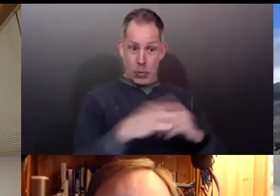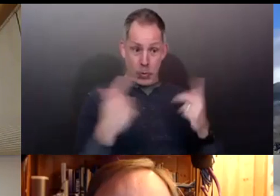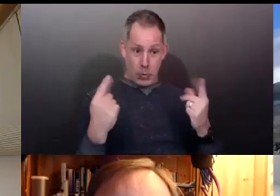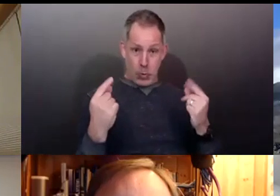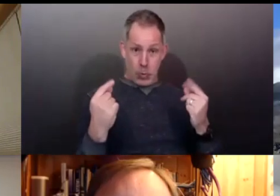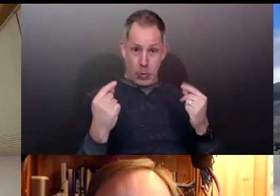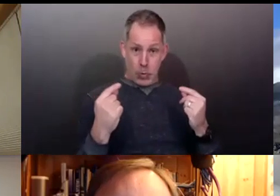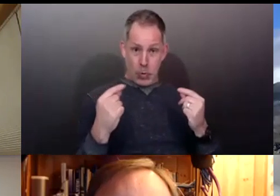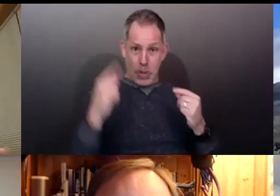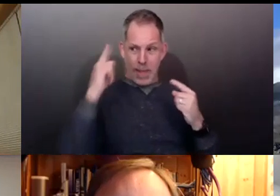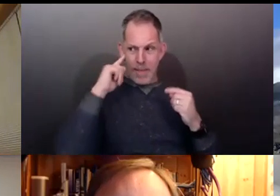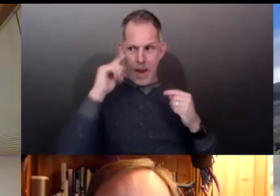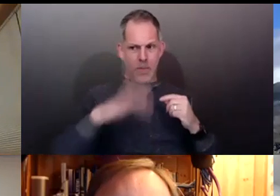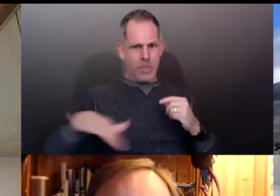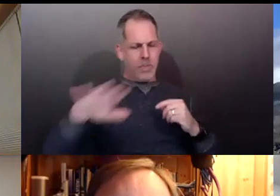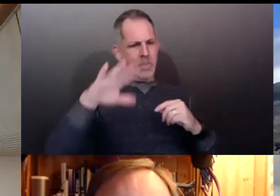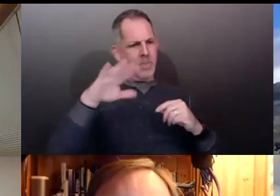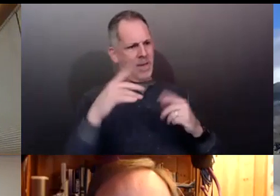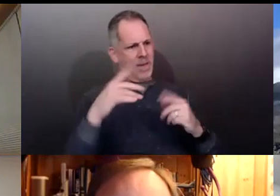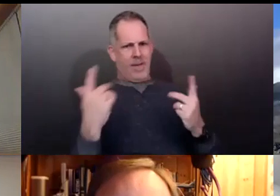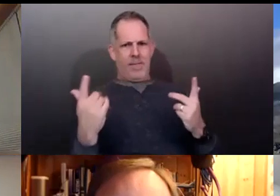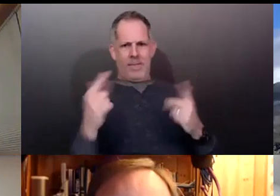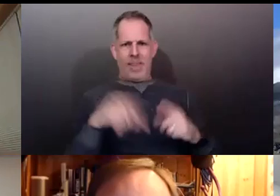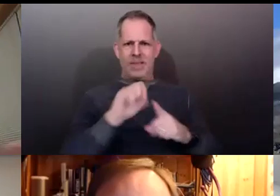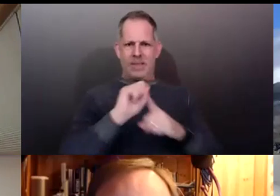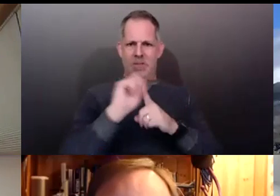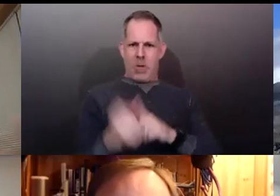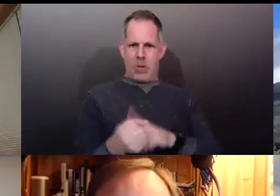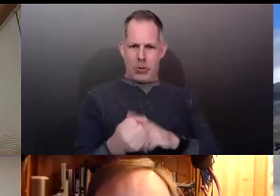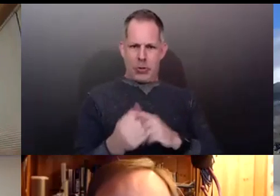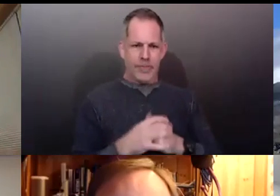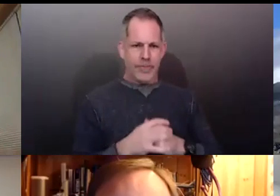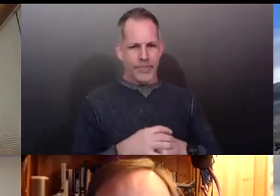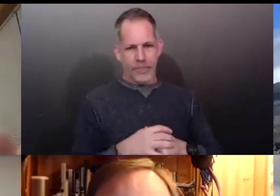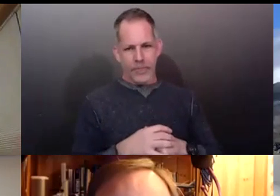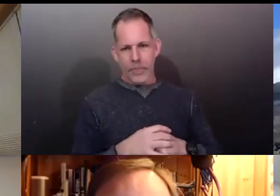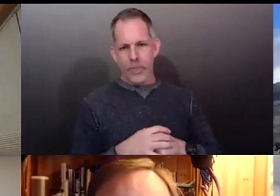the population's health, not just whether it's okay for me. I